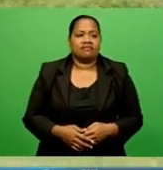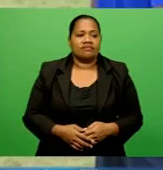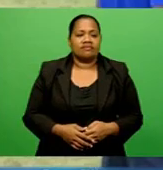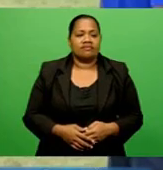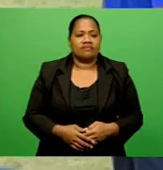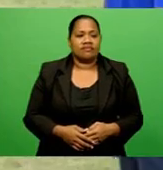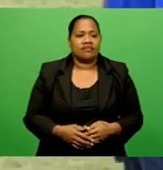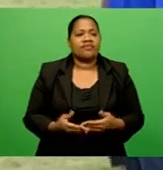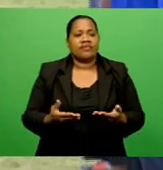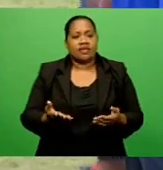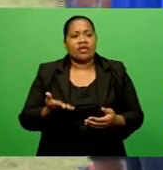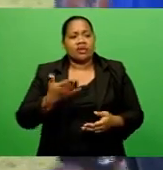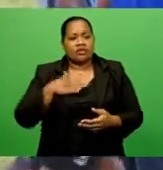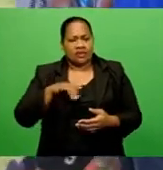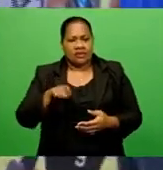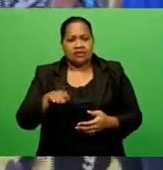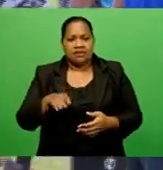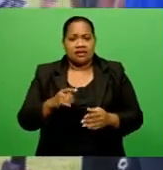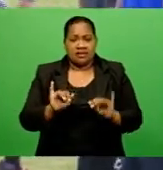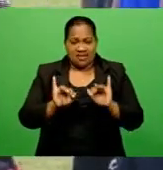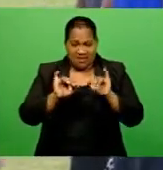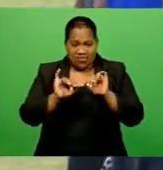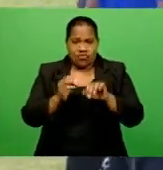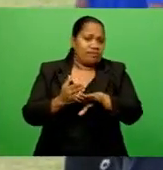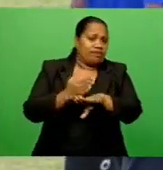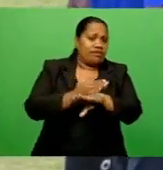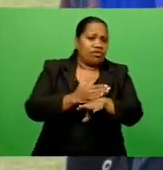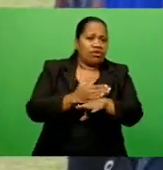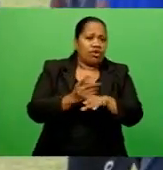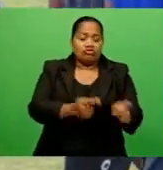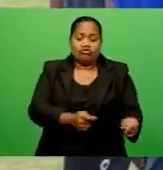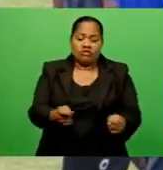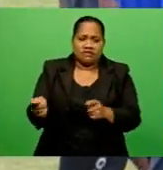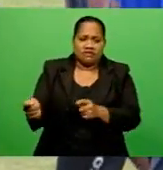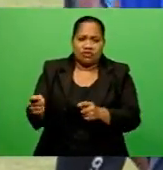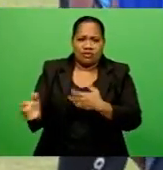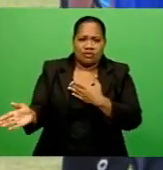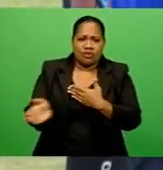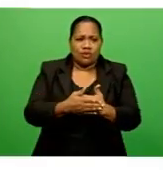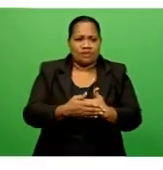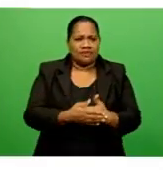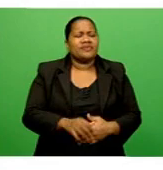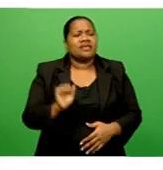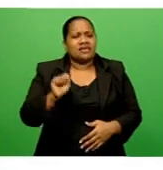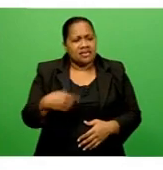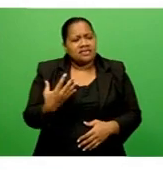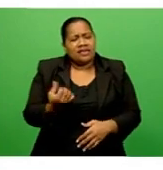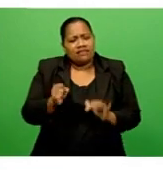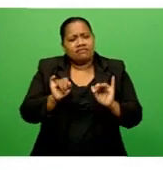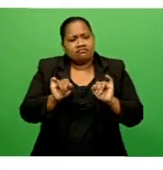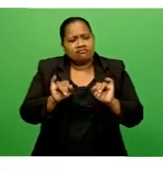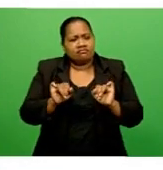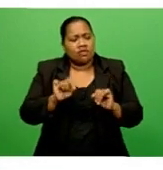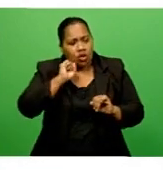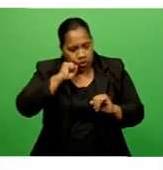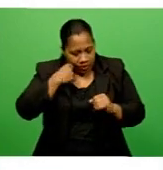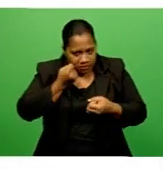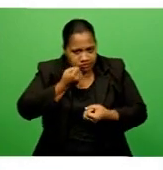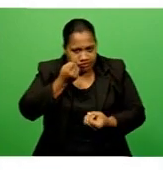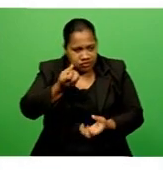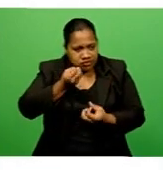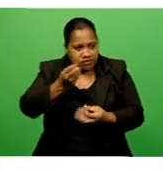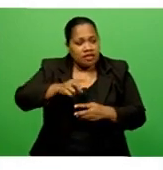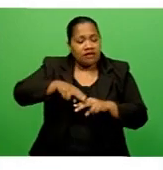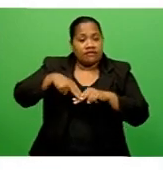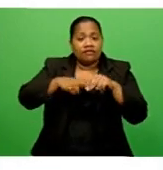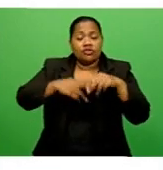the issue before the transfer window closes. We have some issues with that, which we will be raising with Fiji Football.